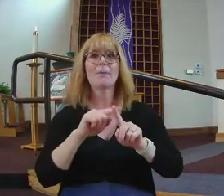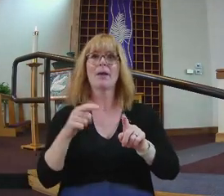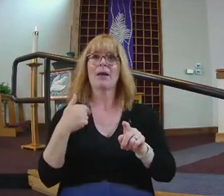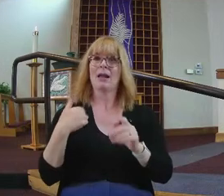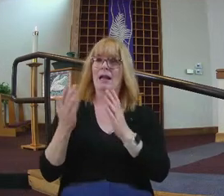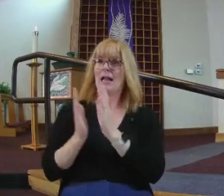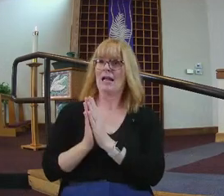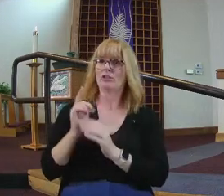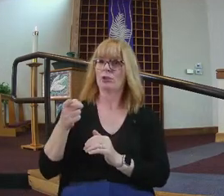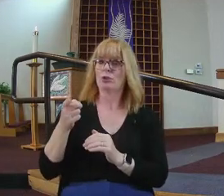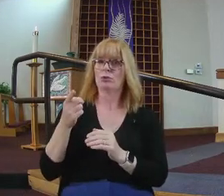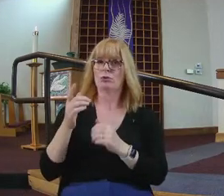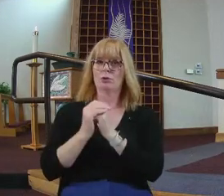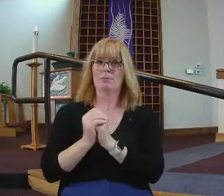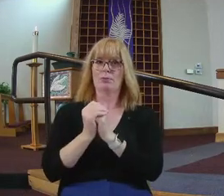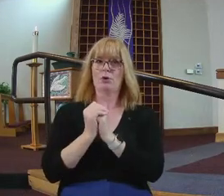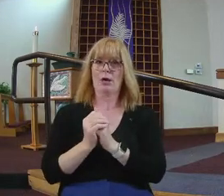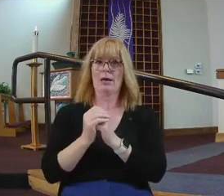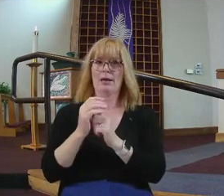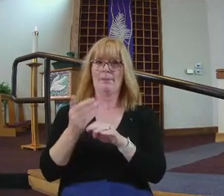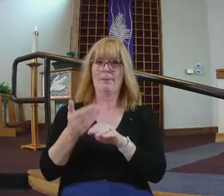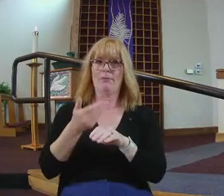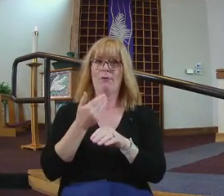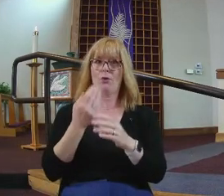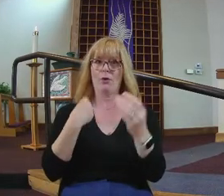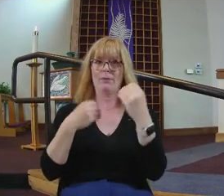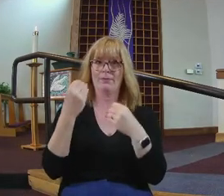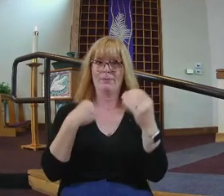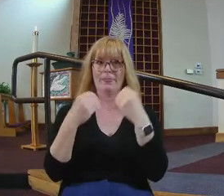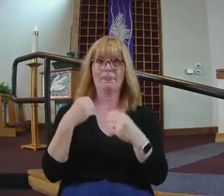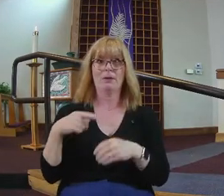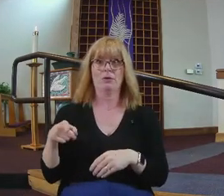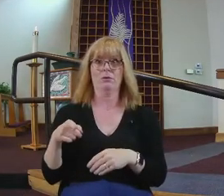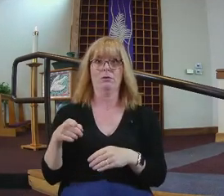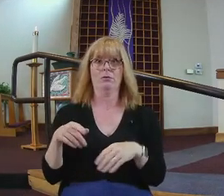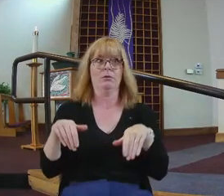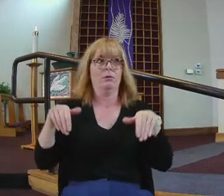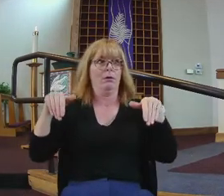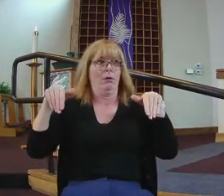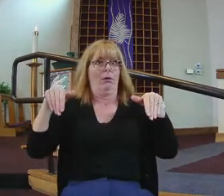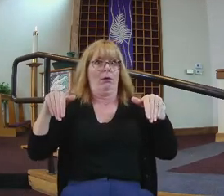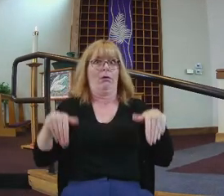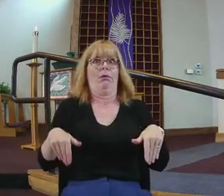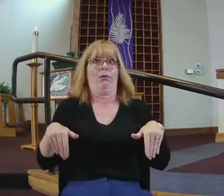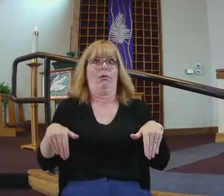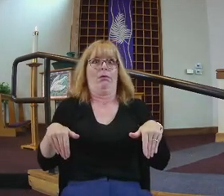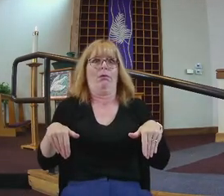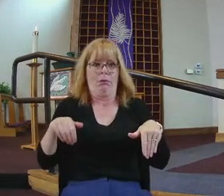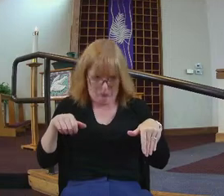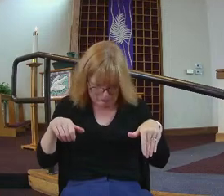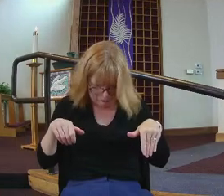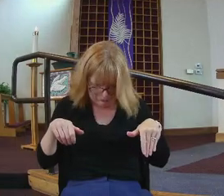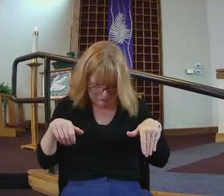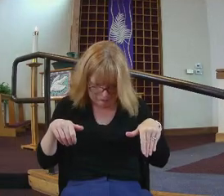blessing at the family meal, find it a convenient time to stare at your